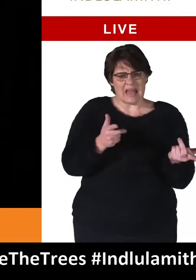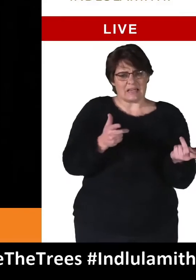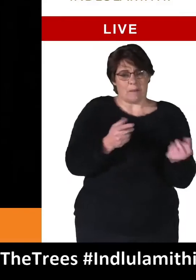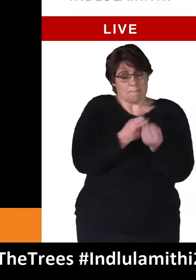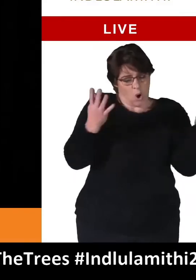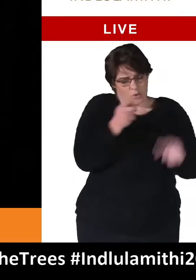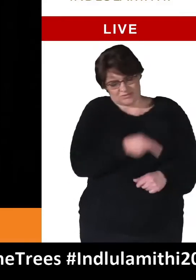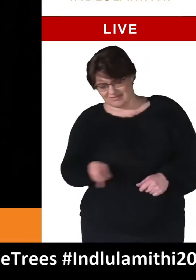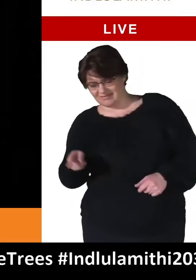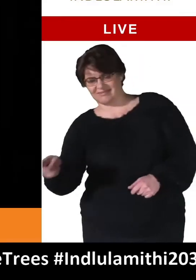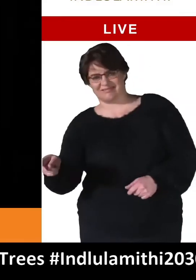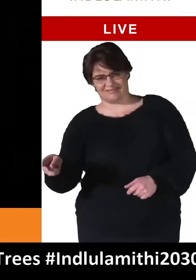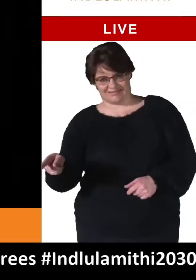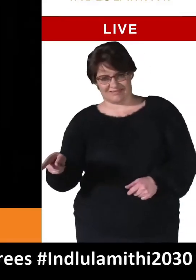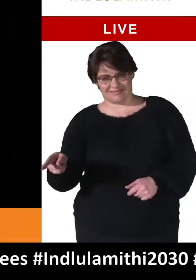into Gwara.